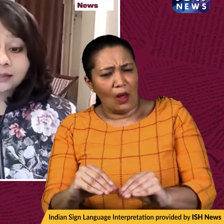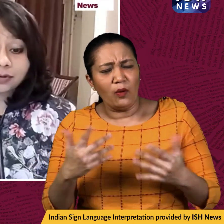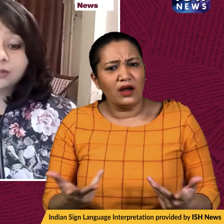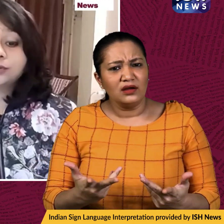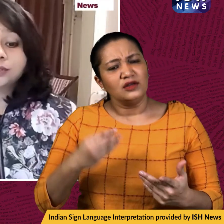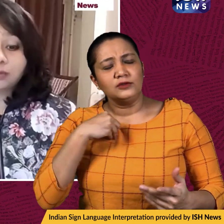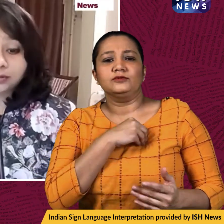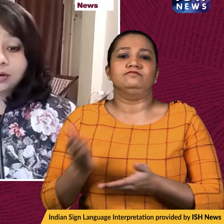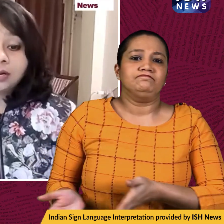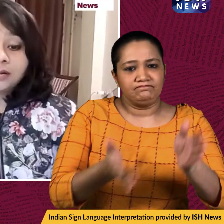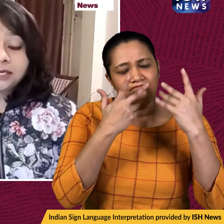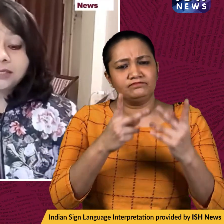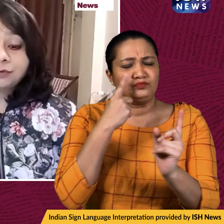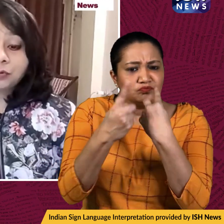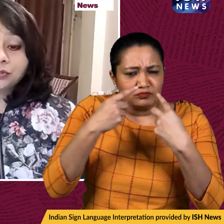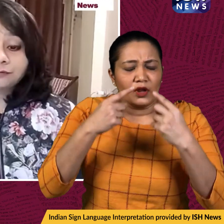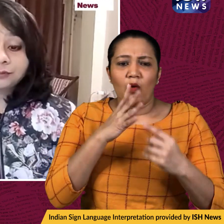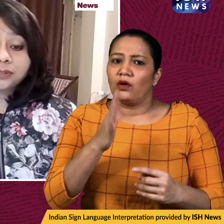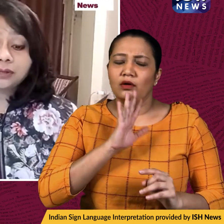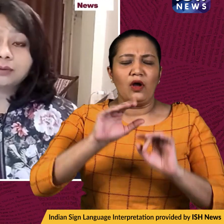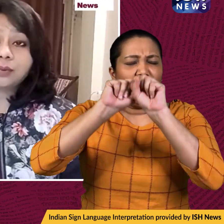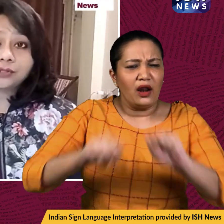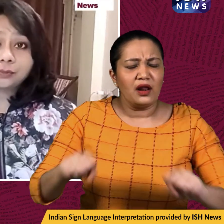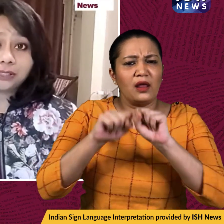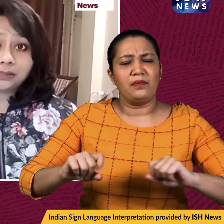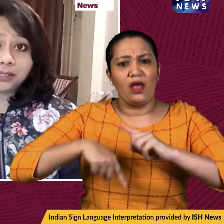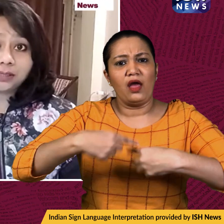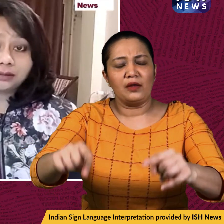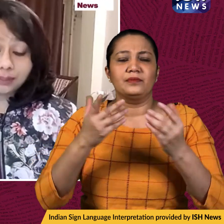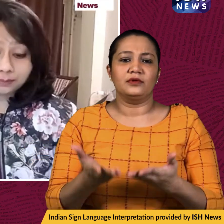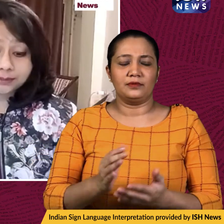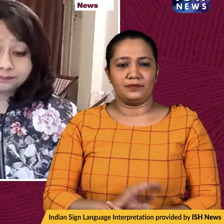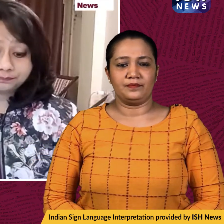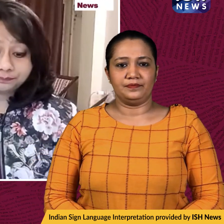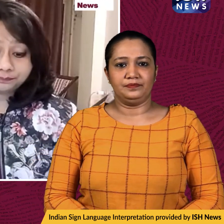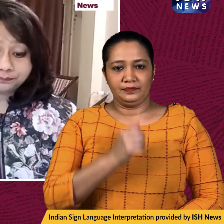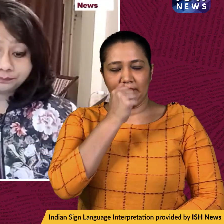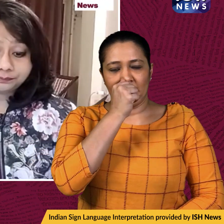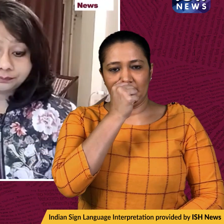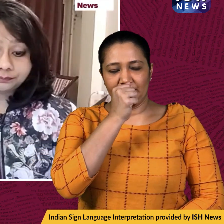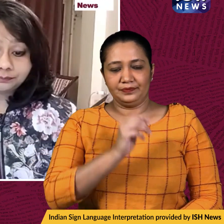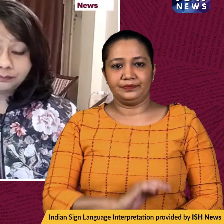health and took her to a doctor. Medical reports confirmed that the girl was repeatedly raped.